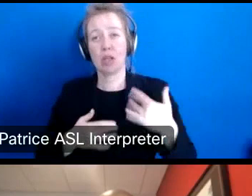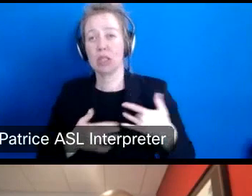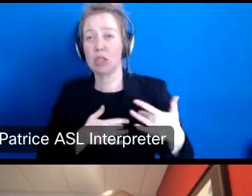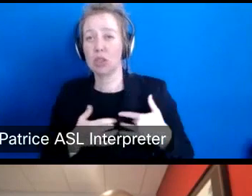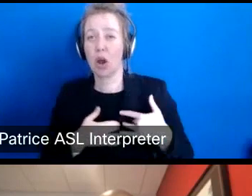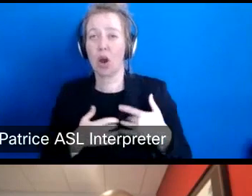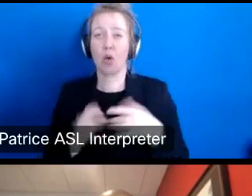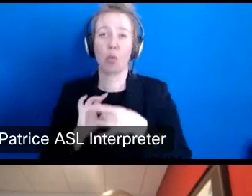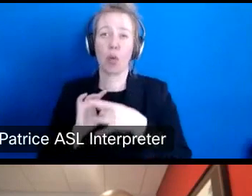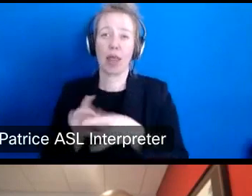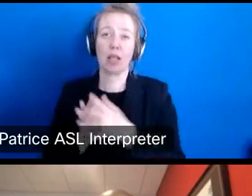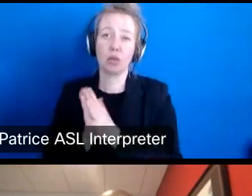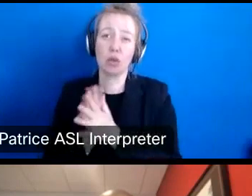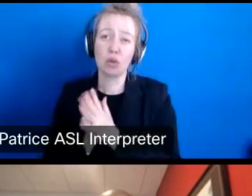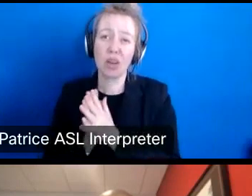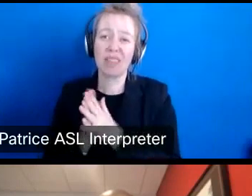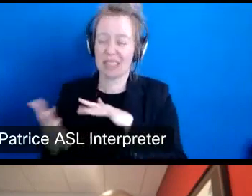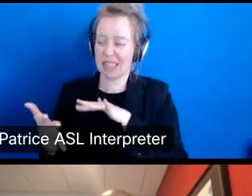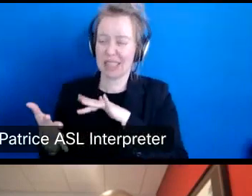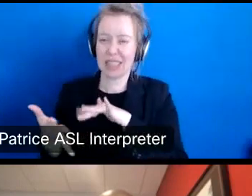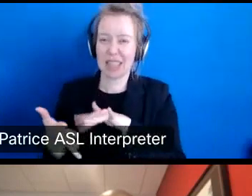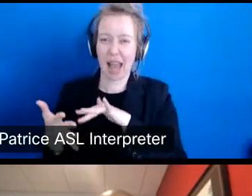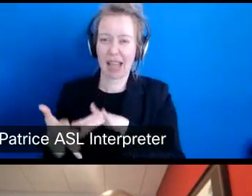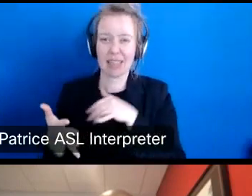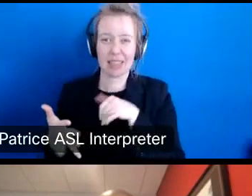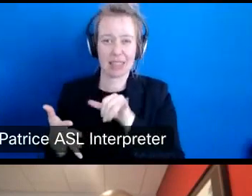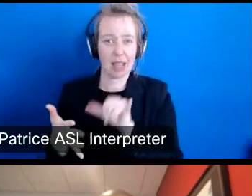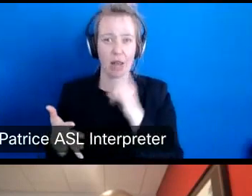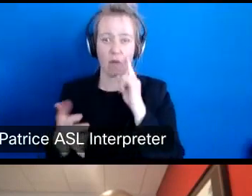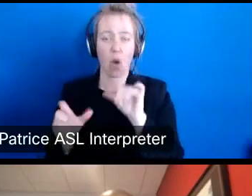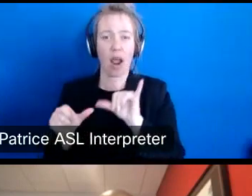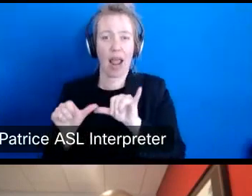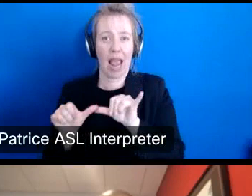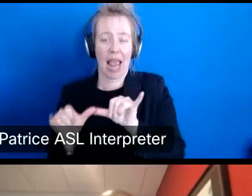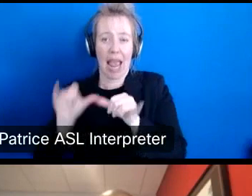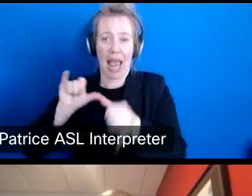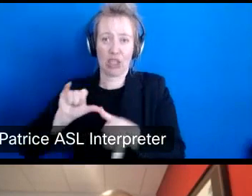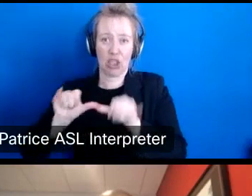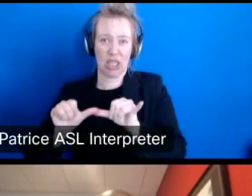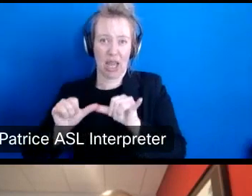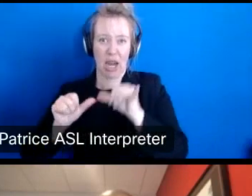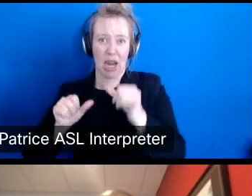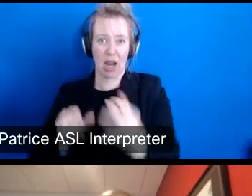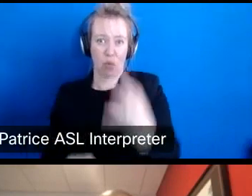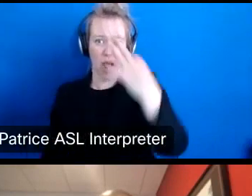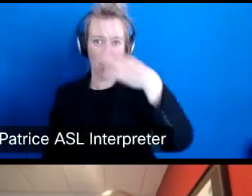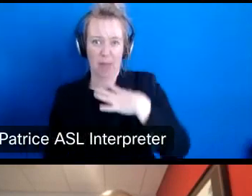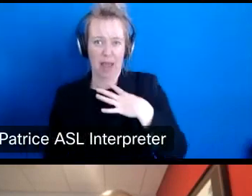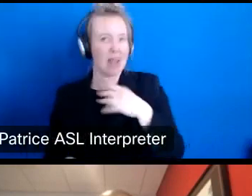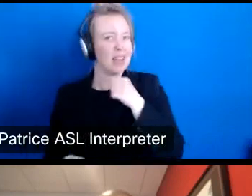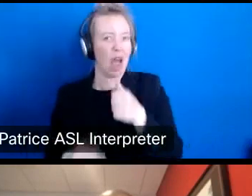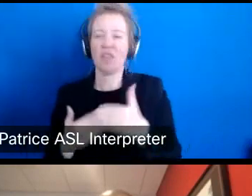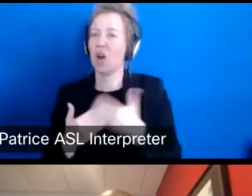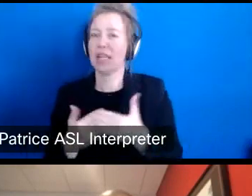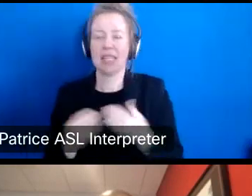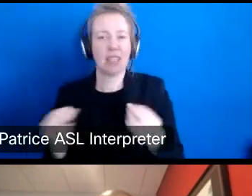some traffic study to be done, for engineering recommendations to be made, not for easy or quick fixes or